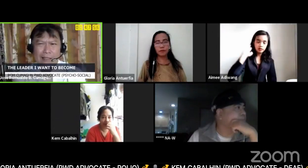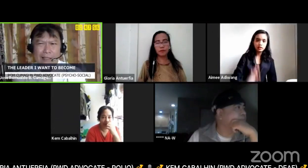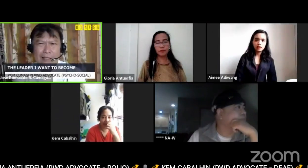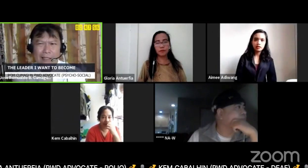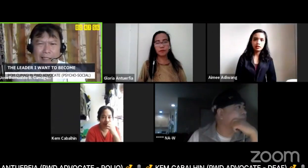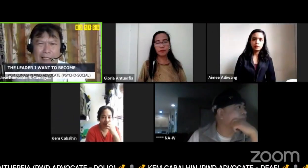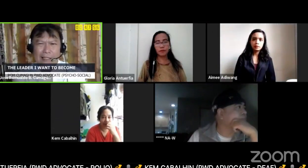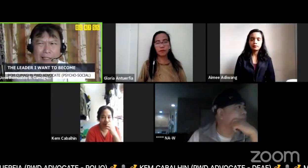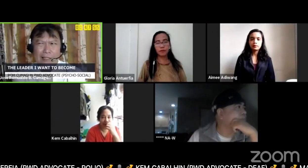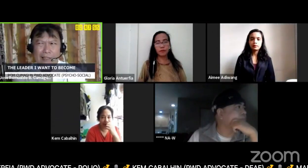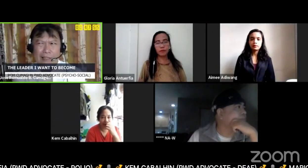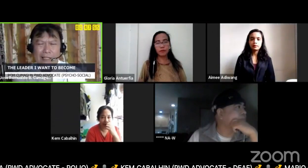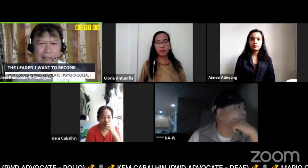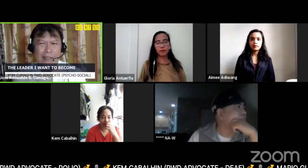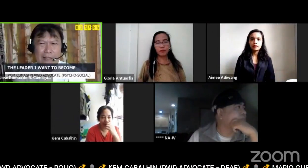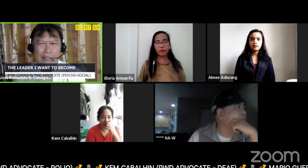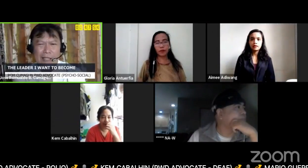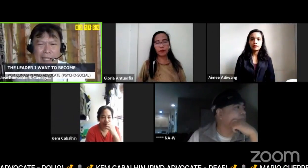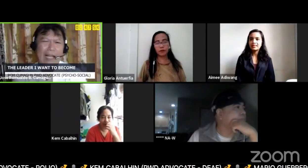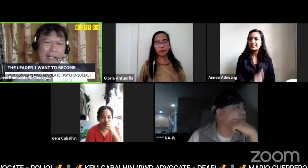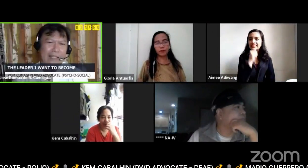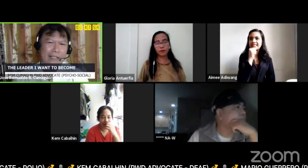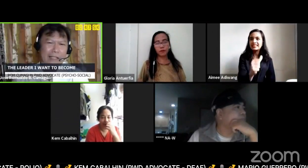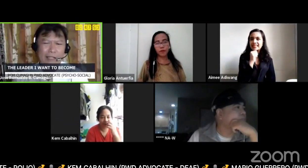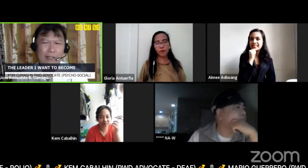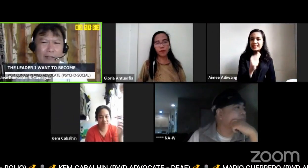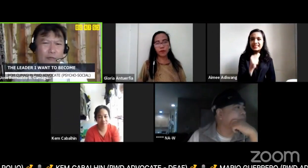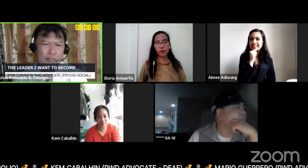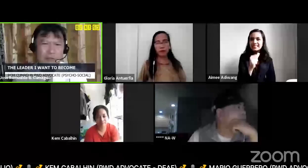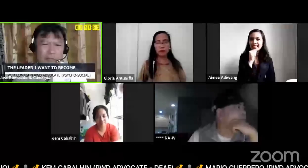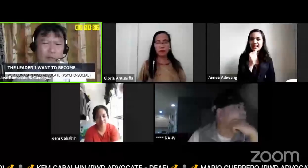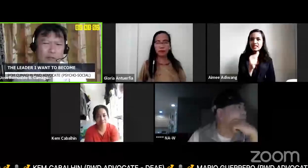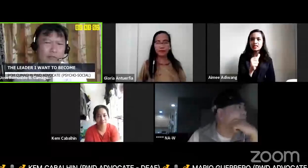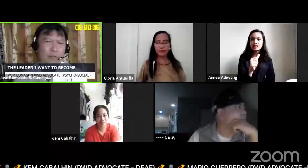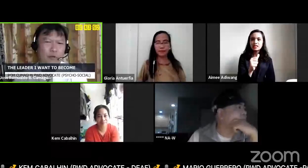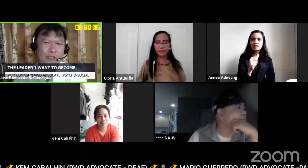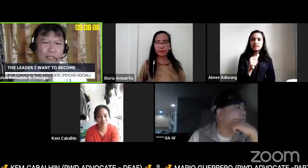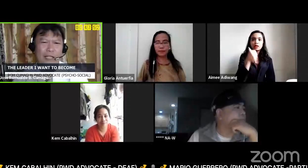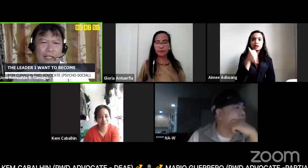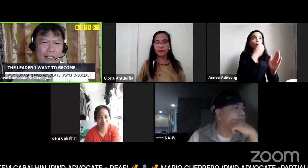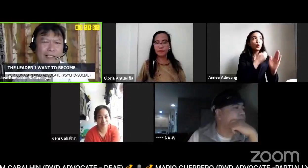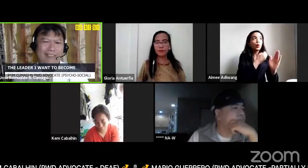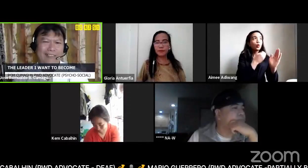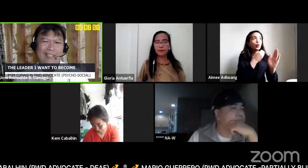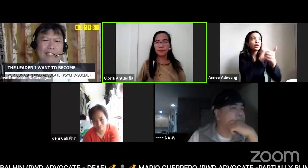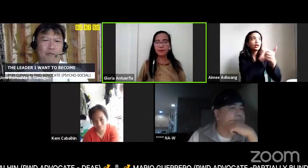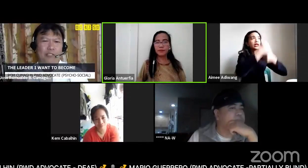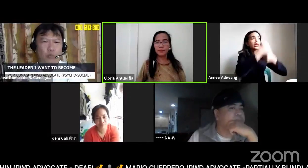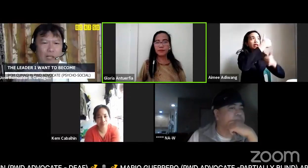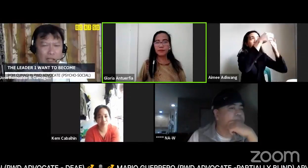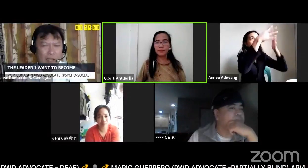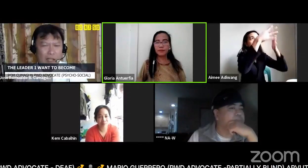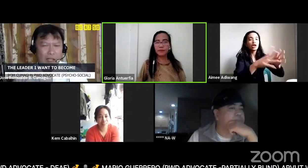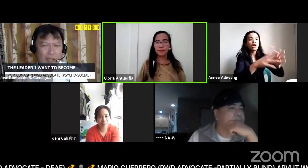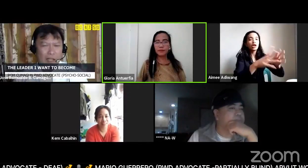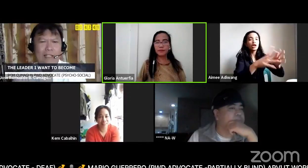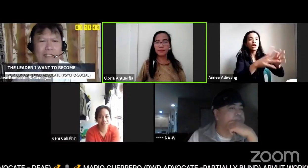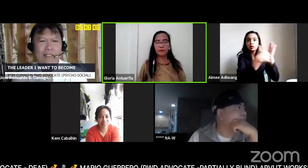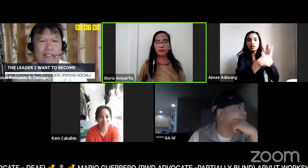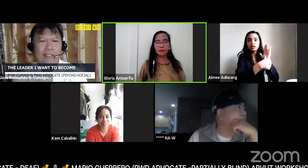that it is not the elected leader who is the most important. It is the